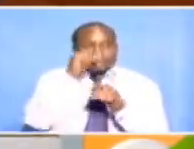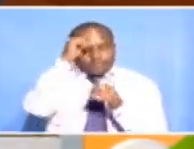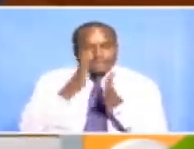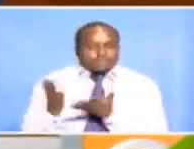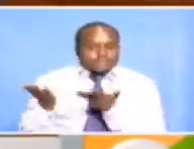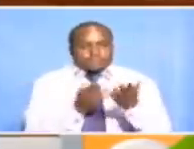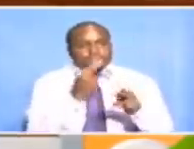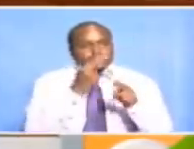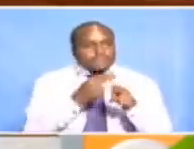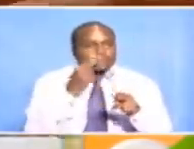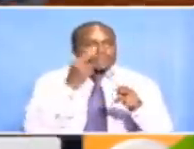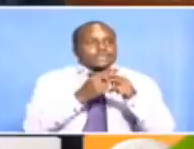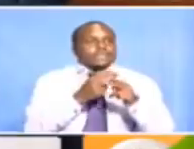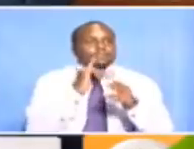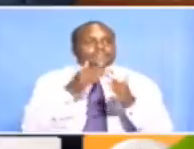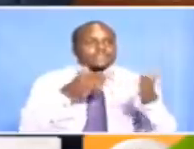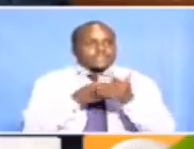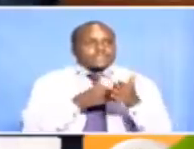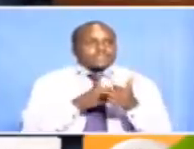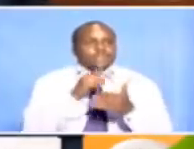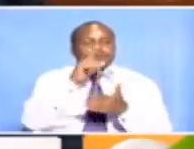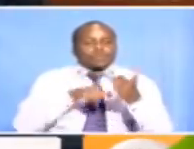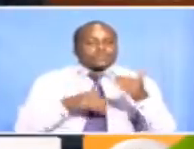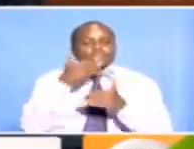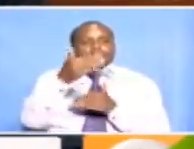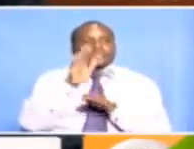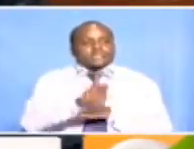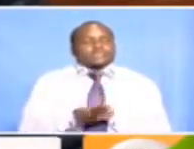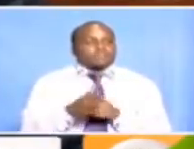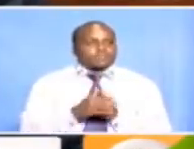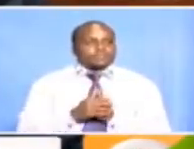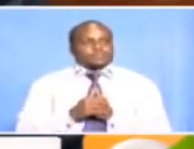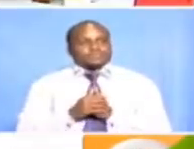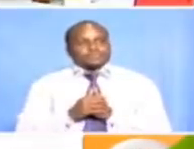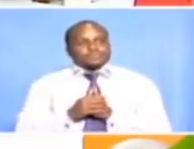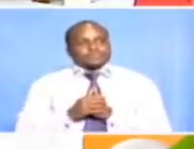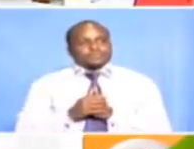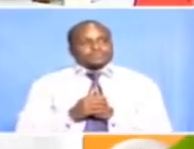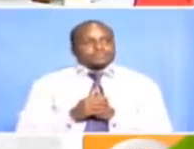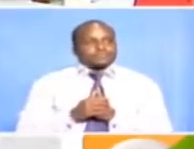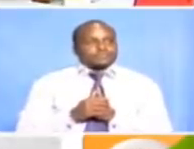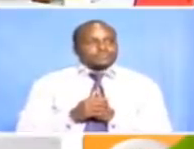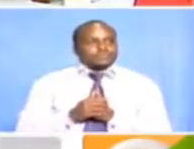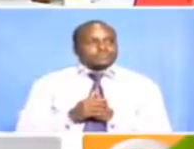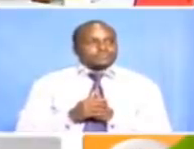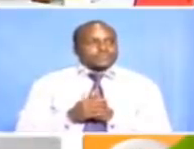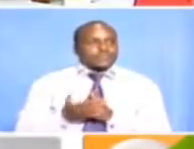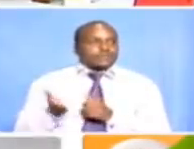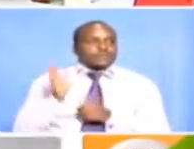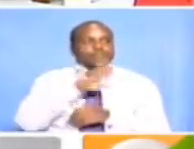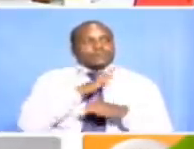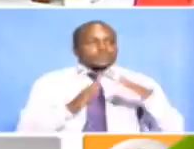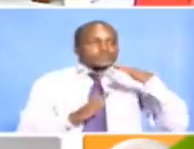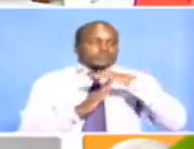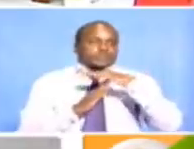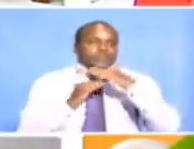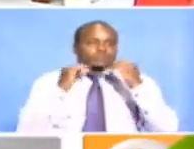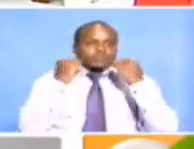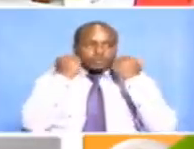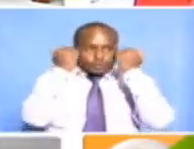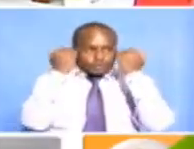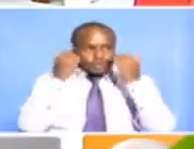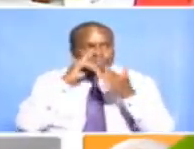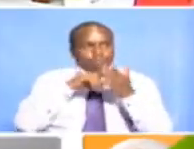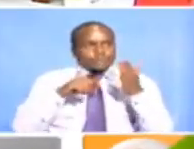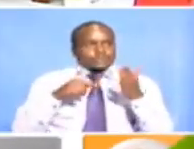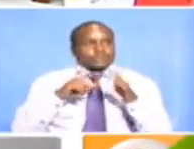the same is rejected, what is the next move? But do you go back to Supreme Court for another opinion? But what I've done,